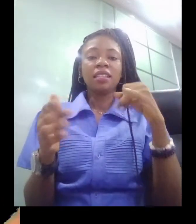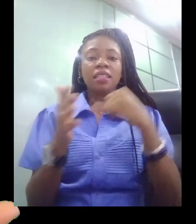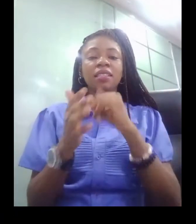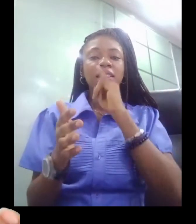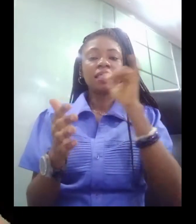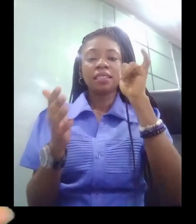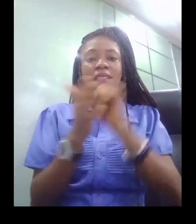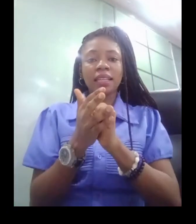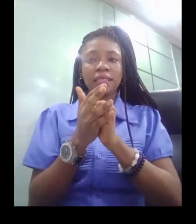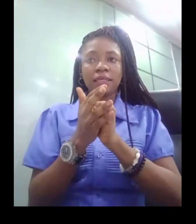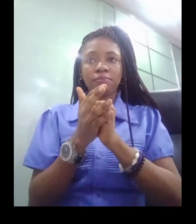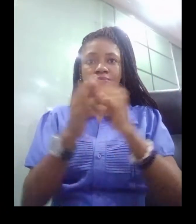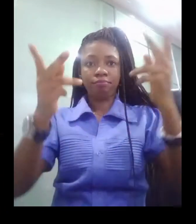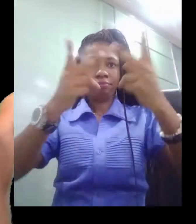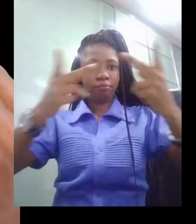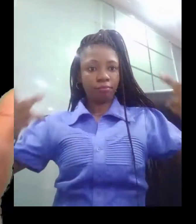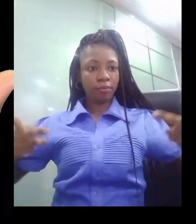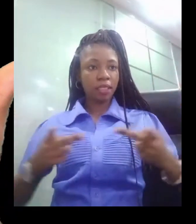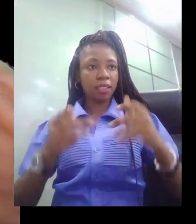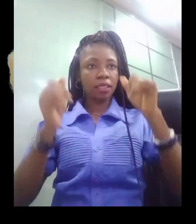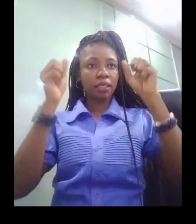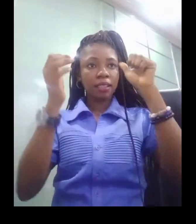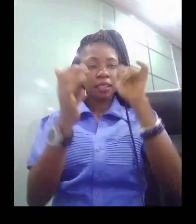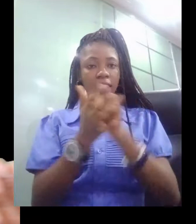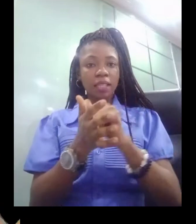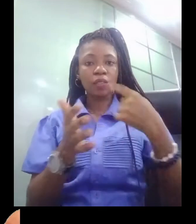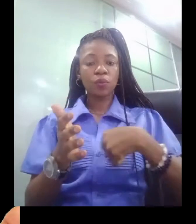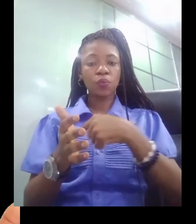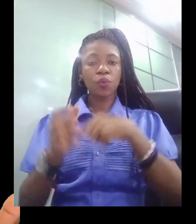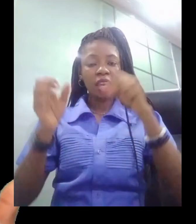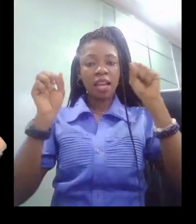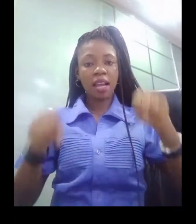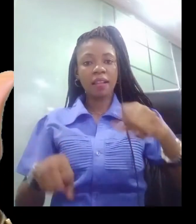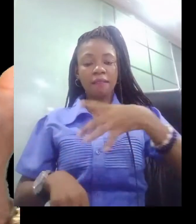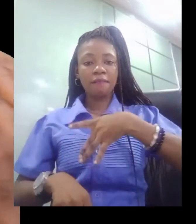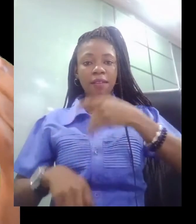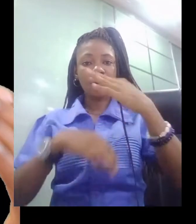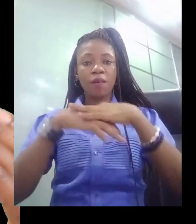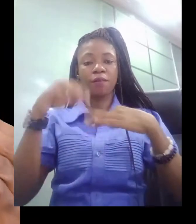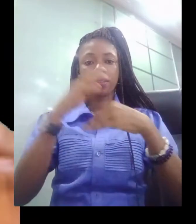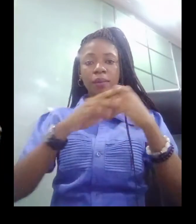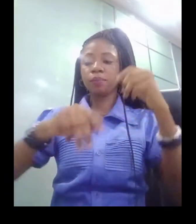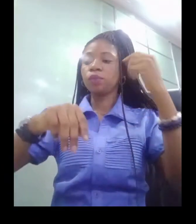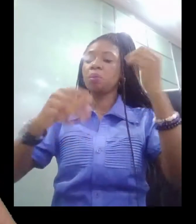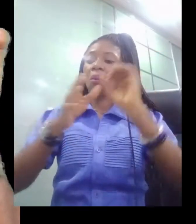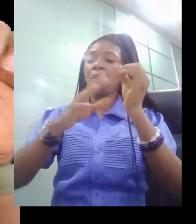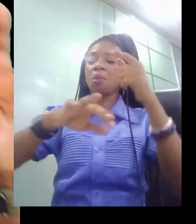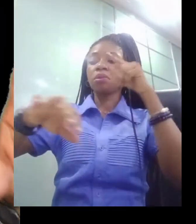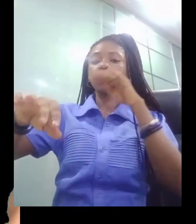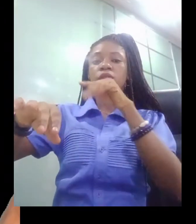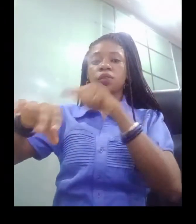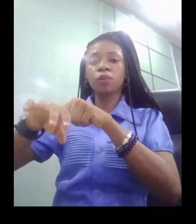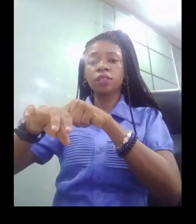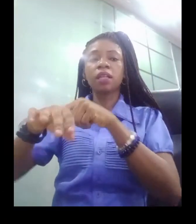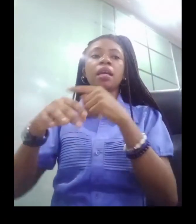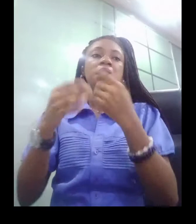that space that we can feel, that we can touch, that is either